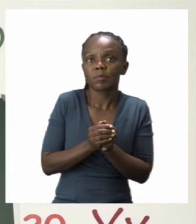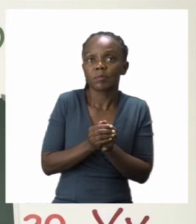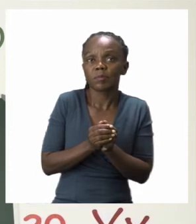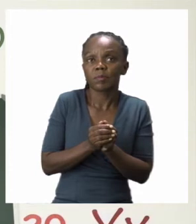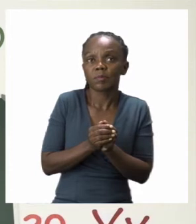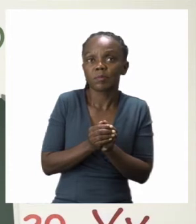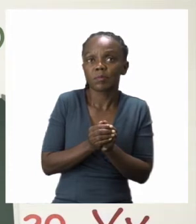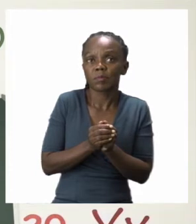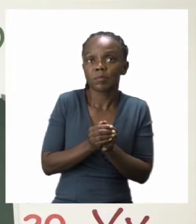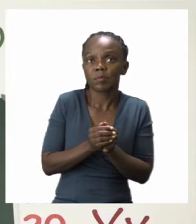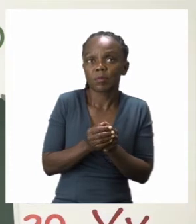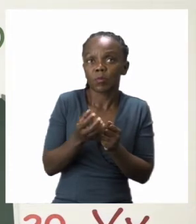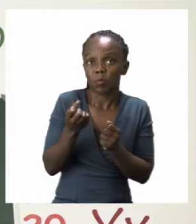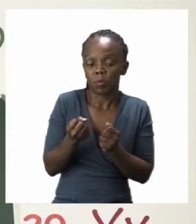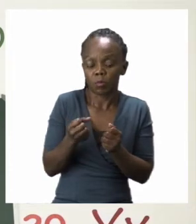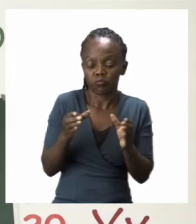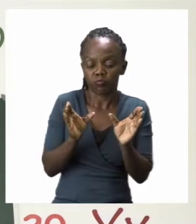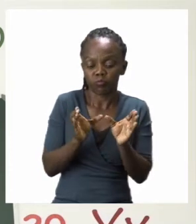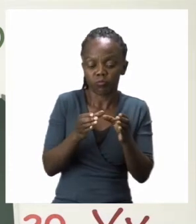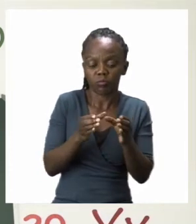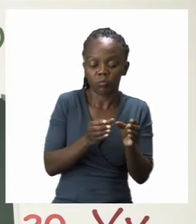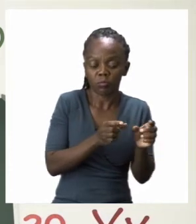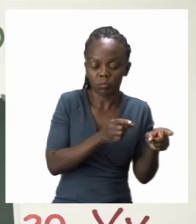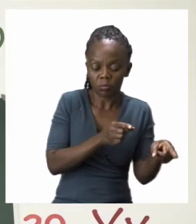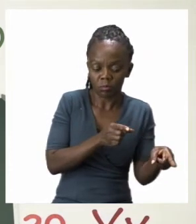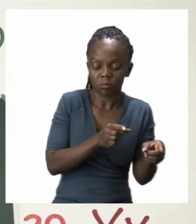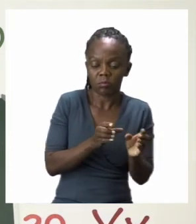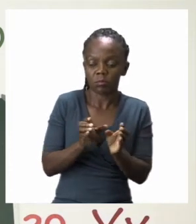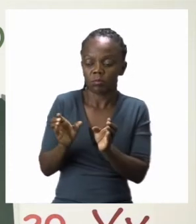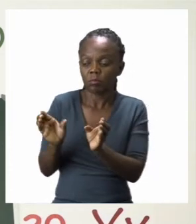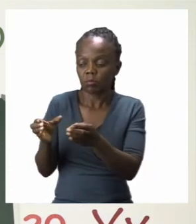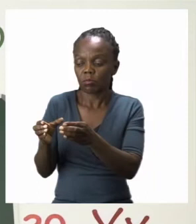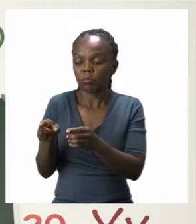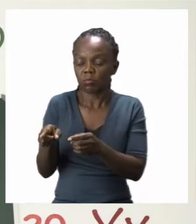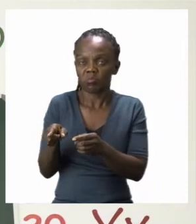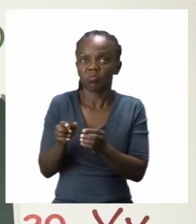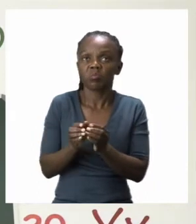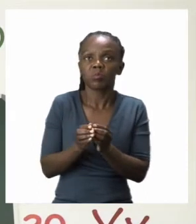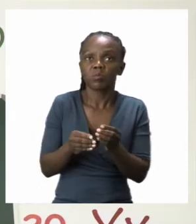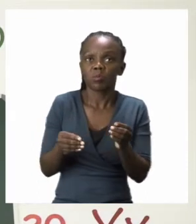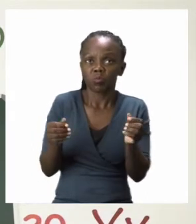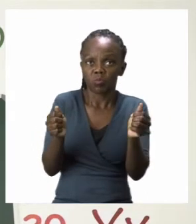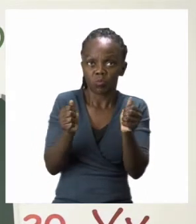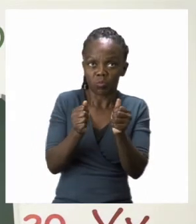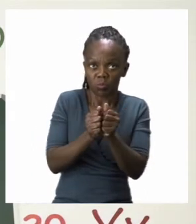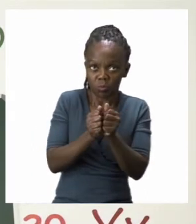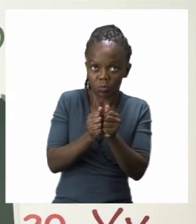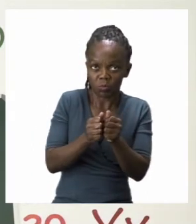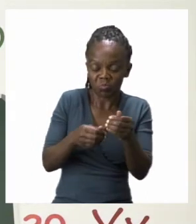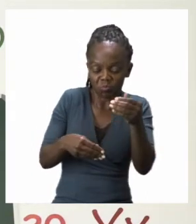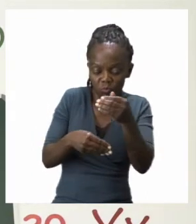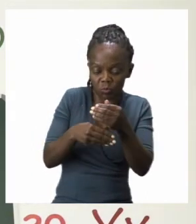group and another group come together to make the answer. So this is what's going to happen with our